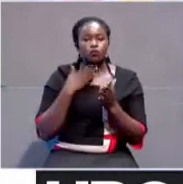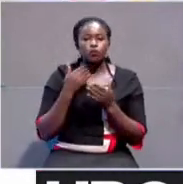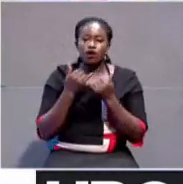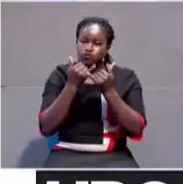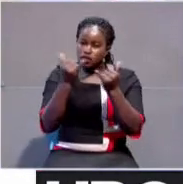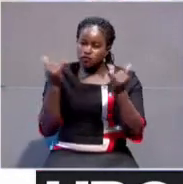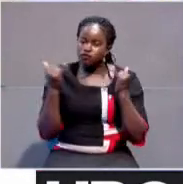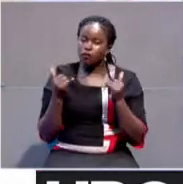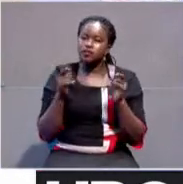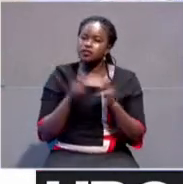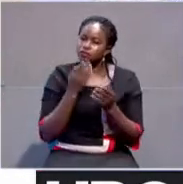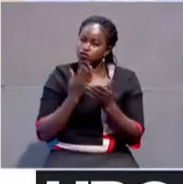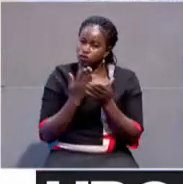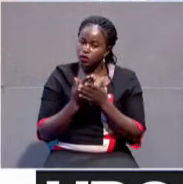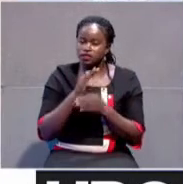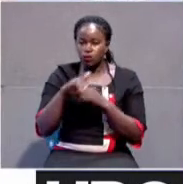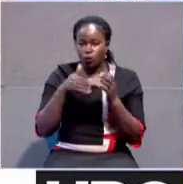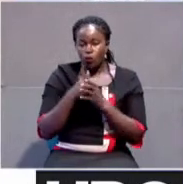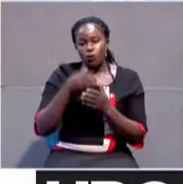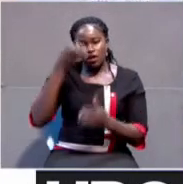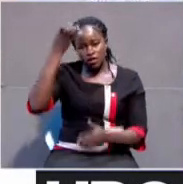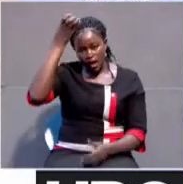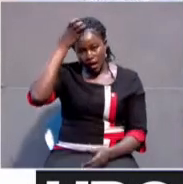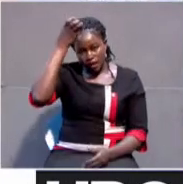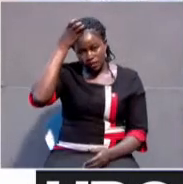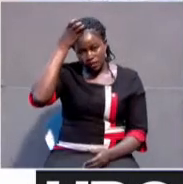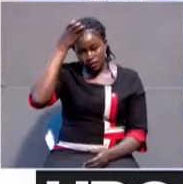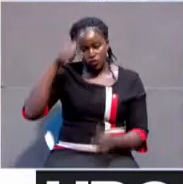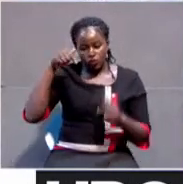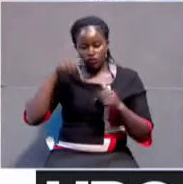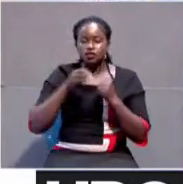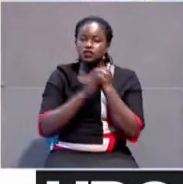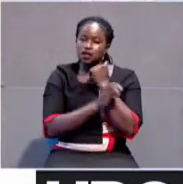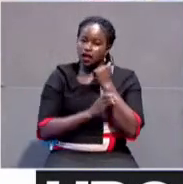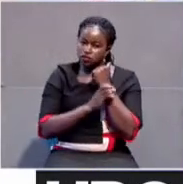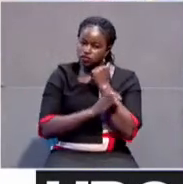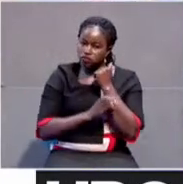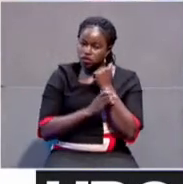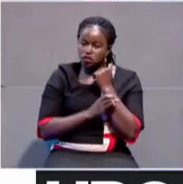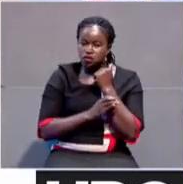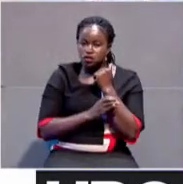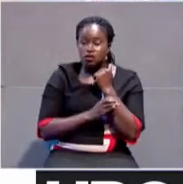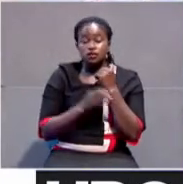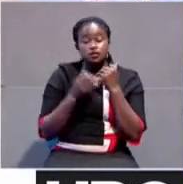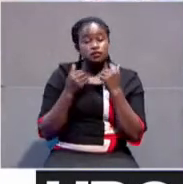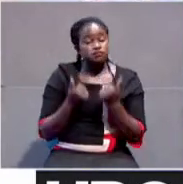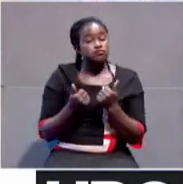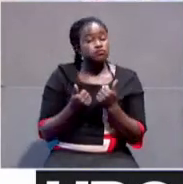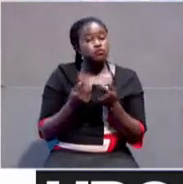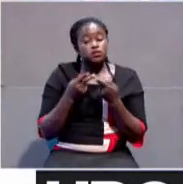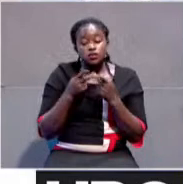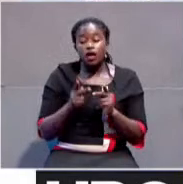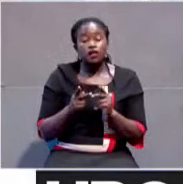request all the nurses of this country to immediately